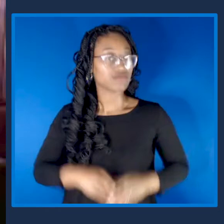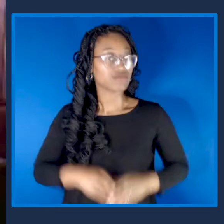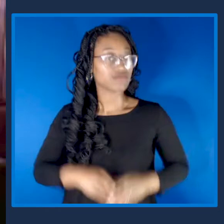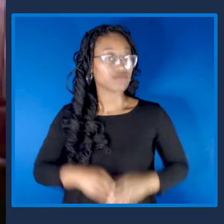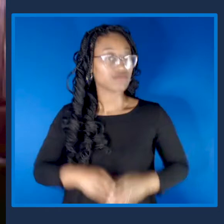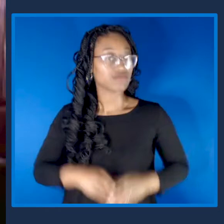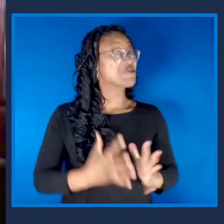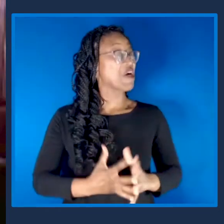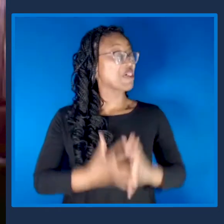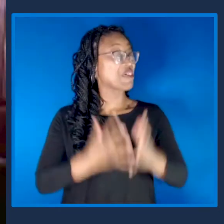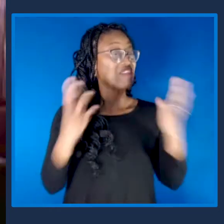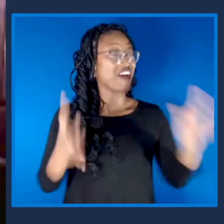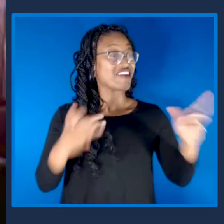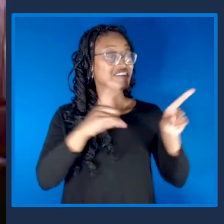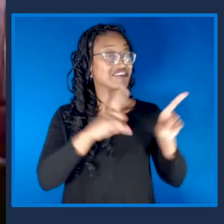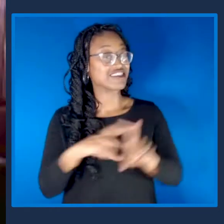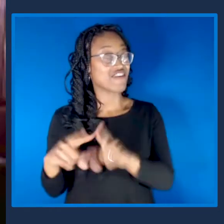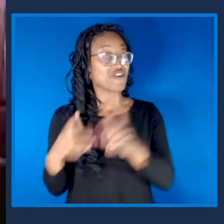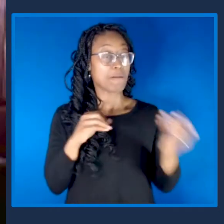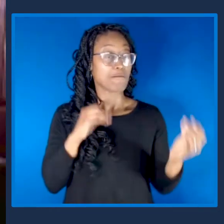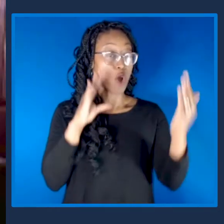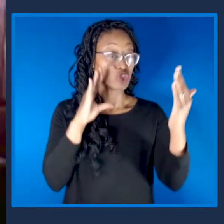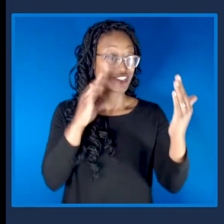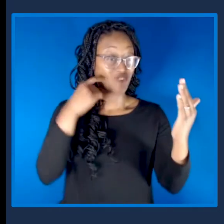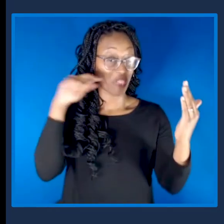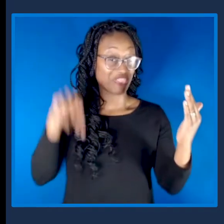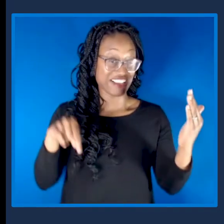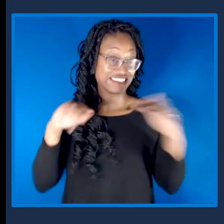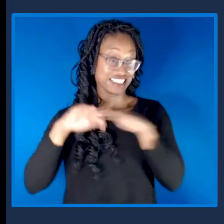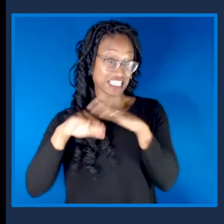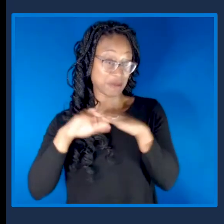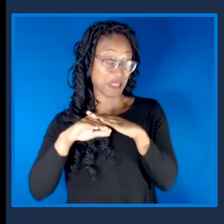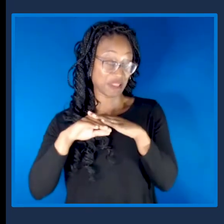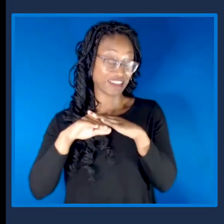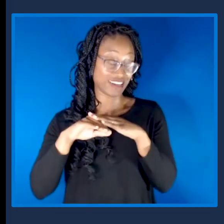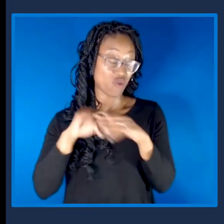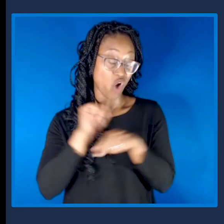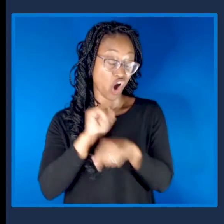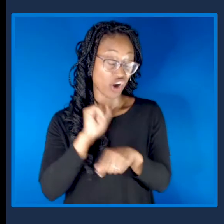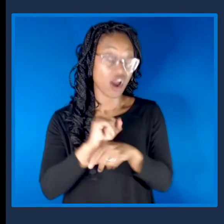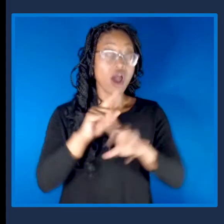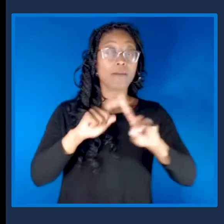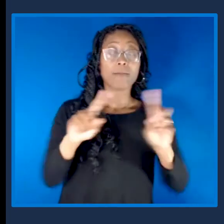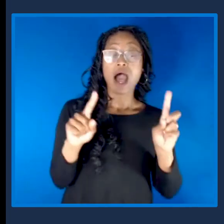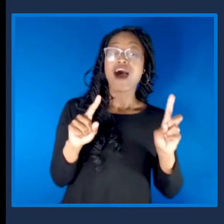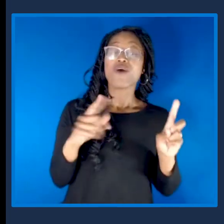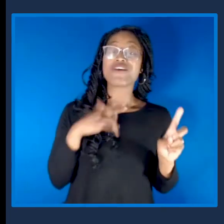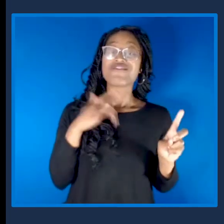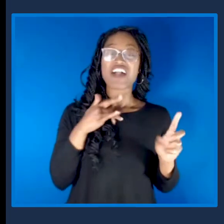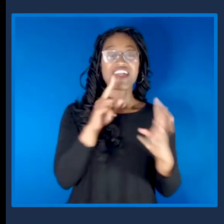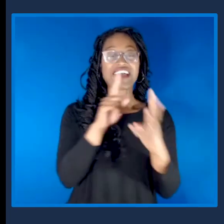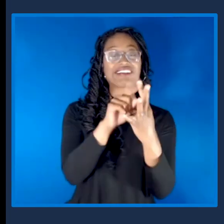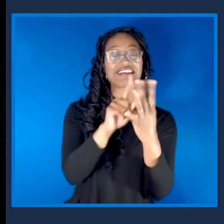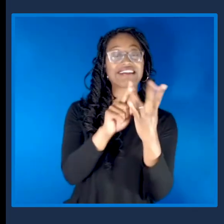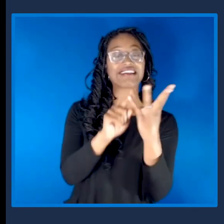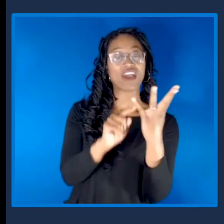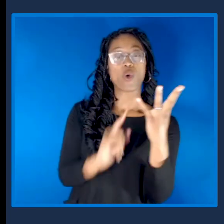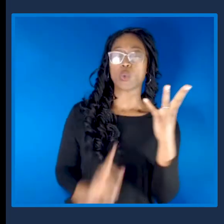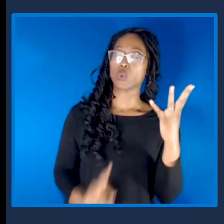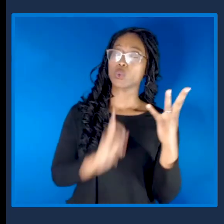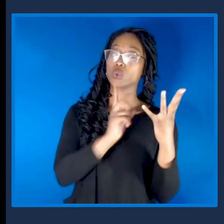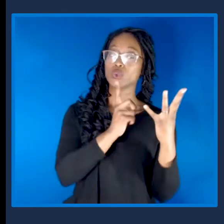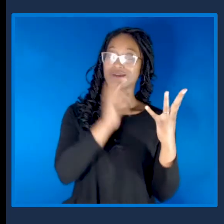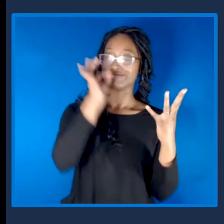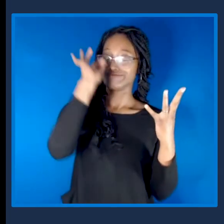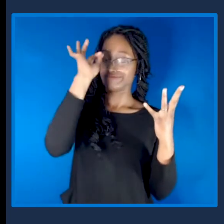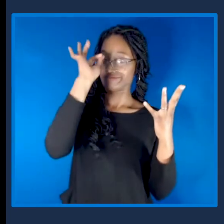of ways that you can approach this. But we feel like these 4 essential steps will set you up